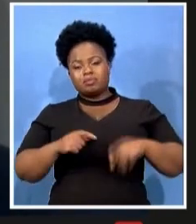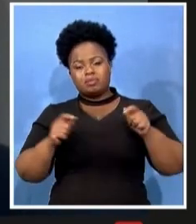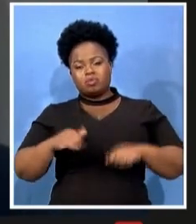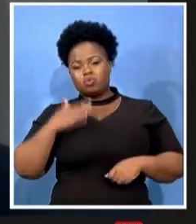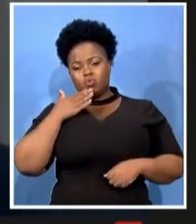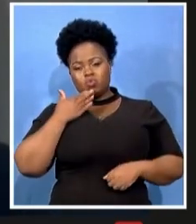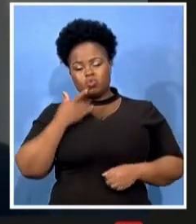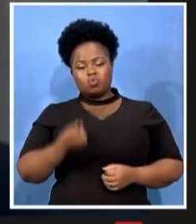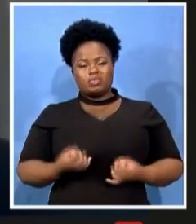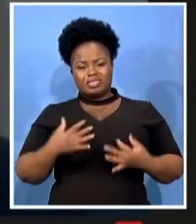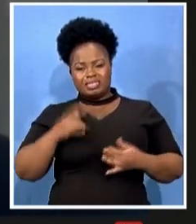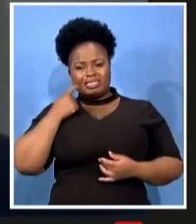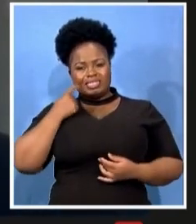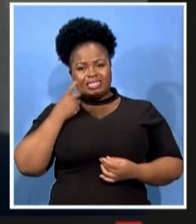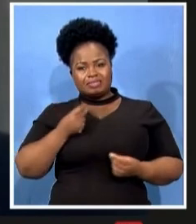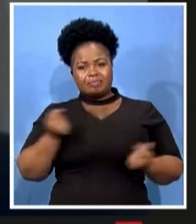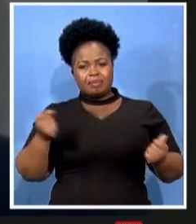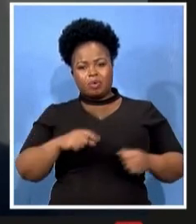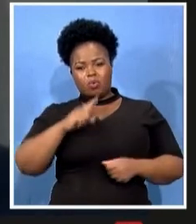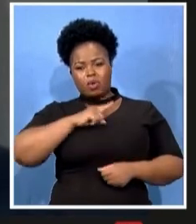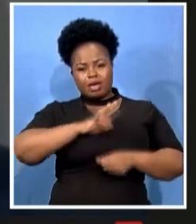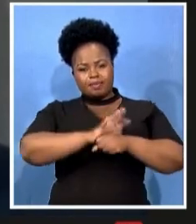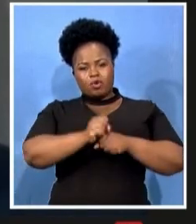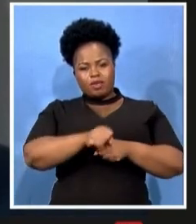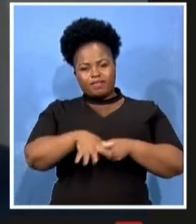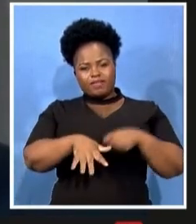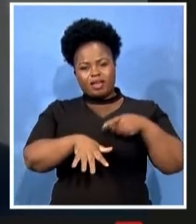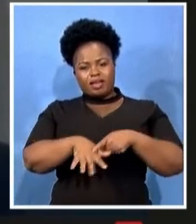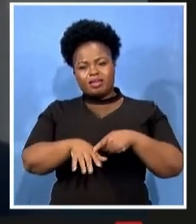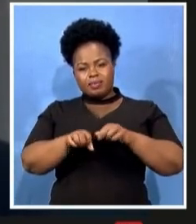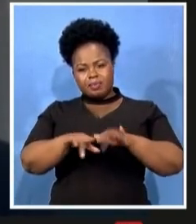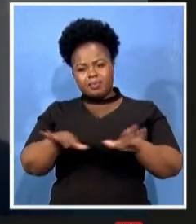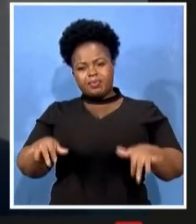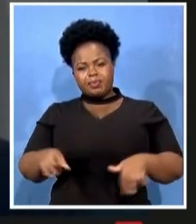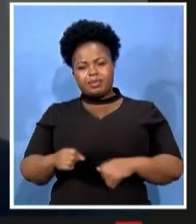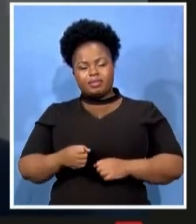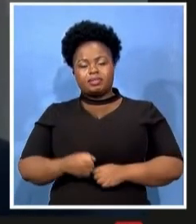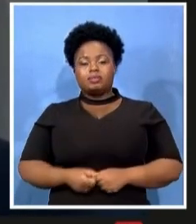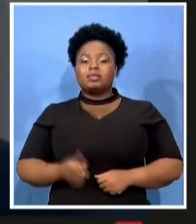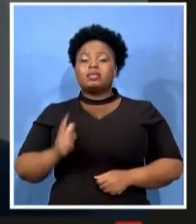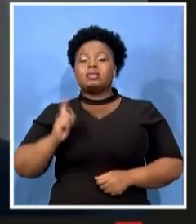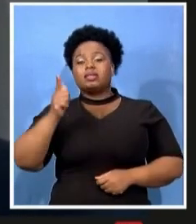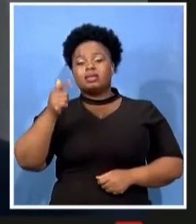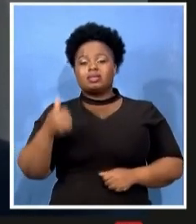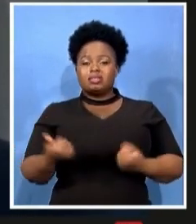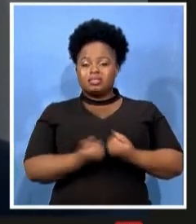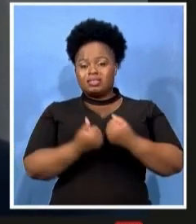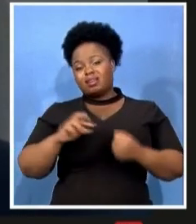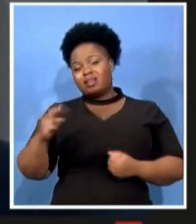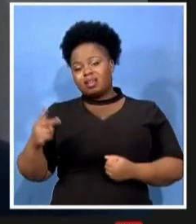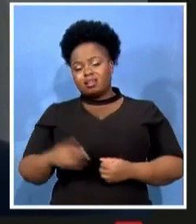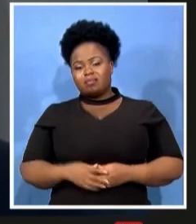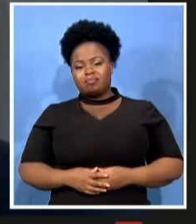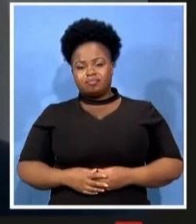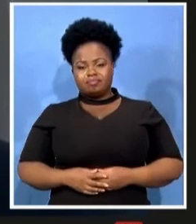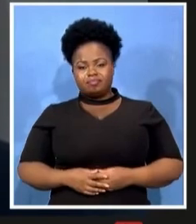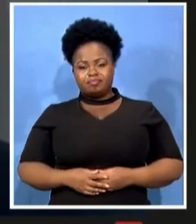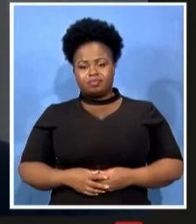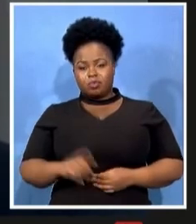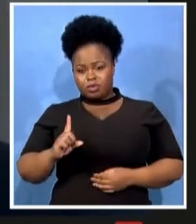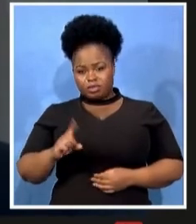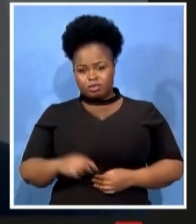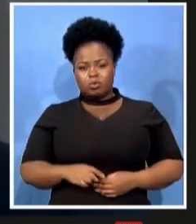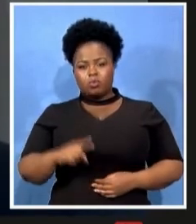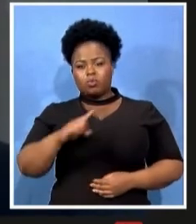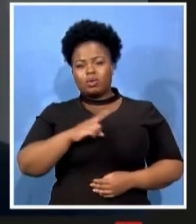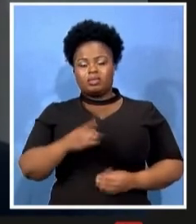Because the other challenge that we will face later is that increase in the number of chronic people with chronic diseases